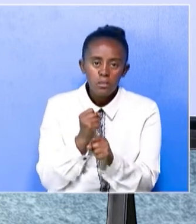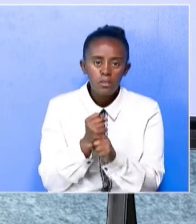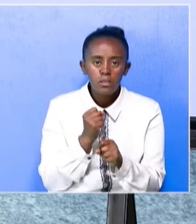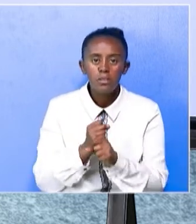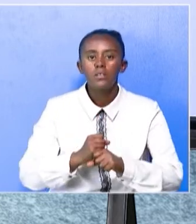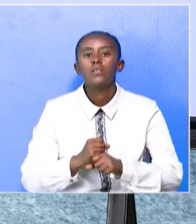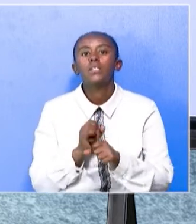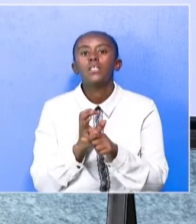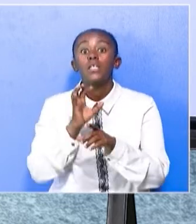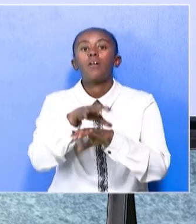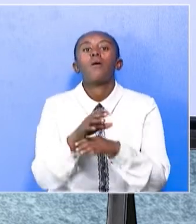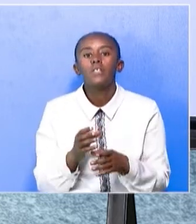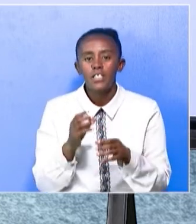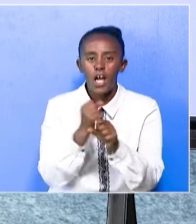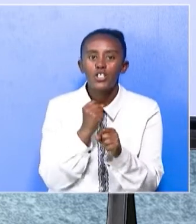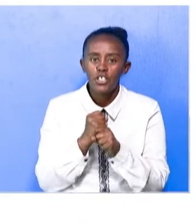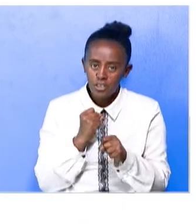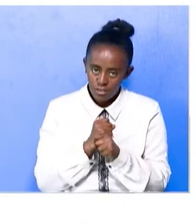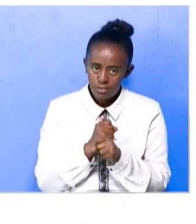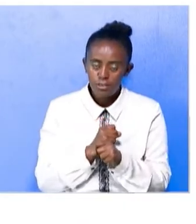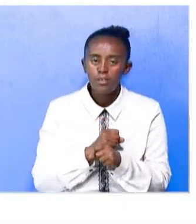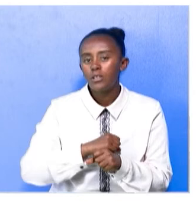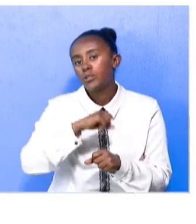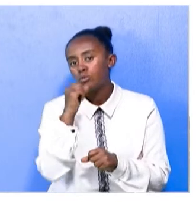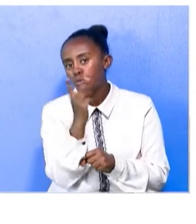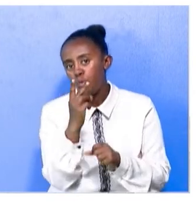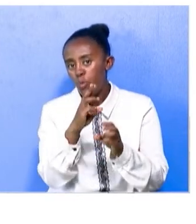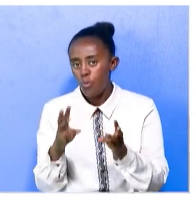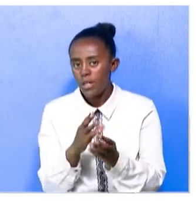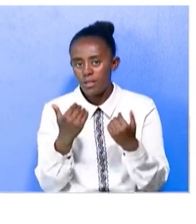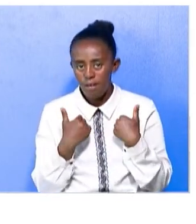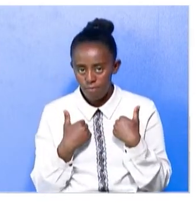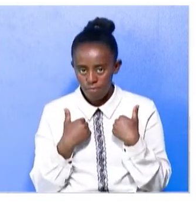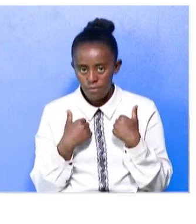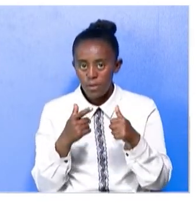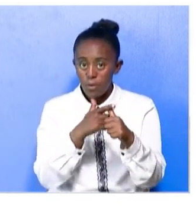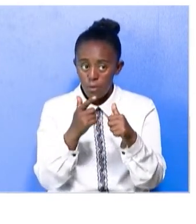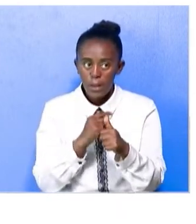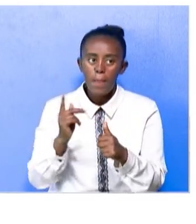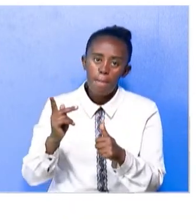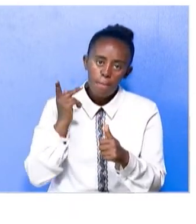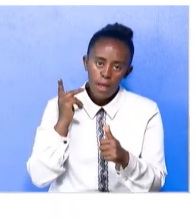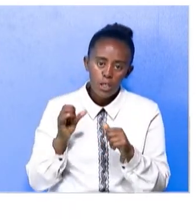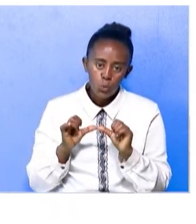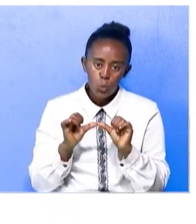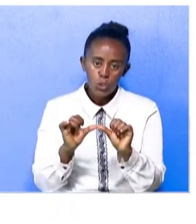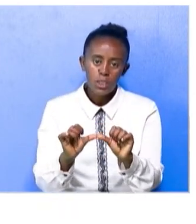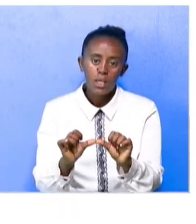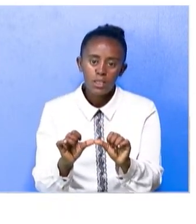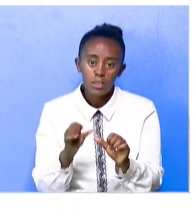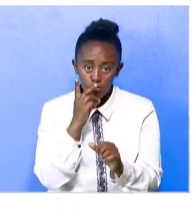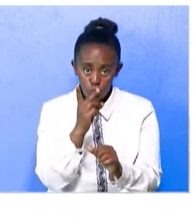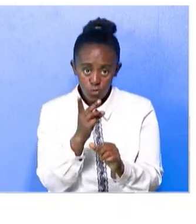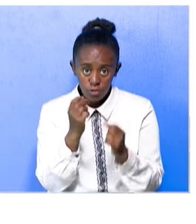what? Interrupted actions. So there are two ways. One is past continuous, you